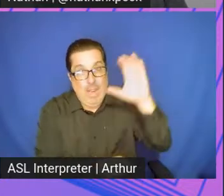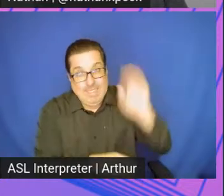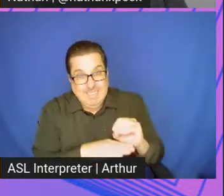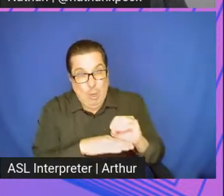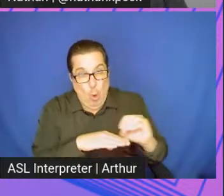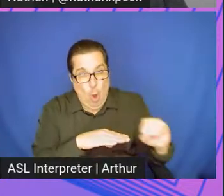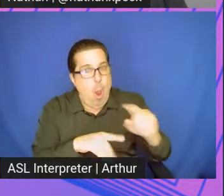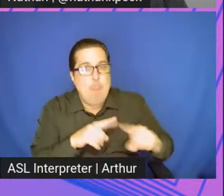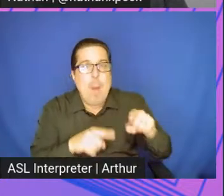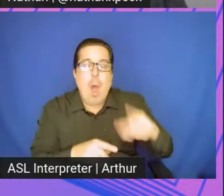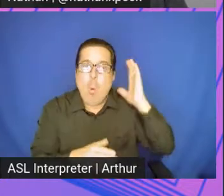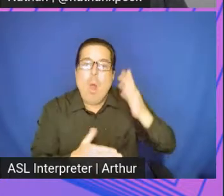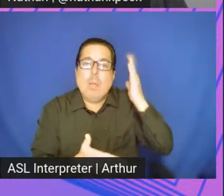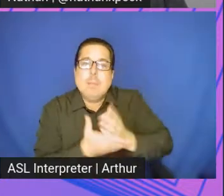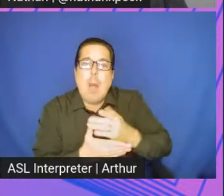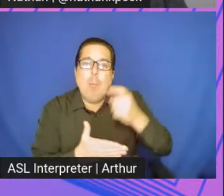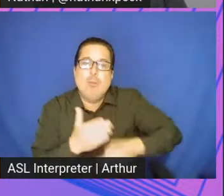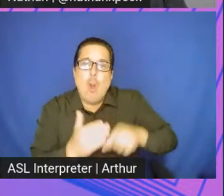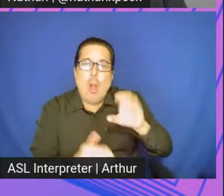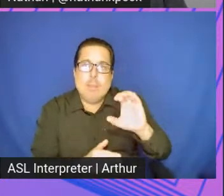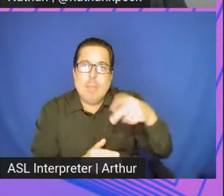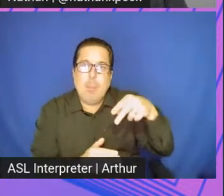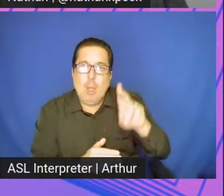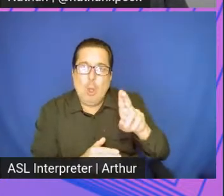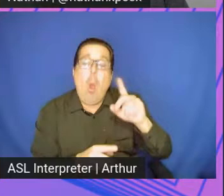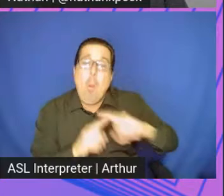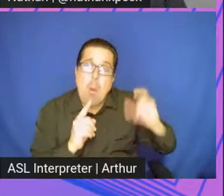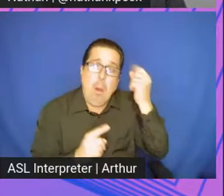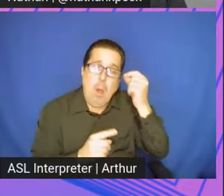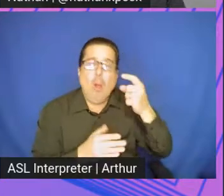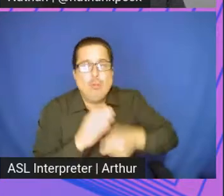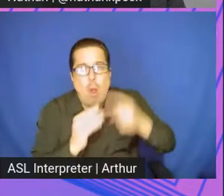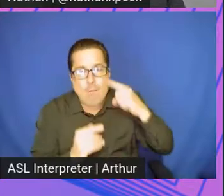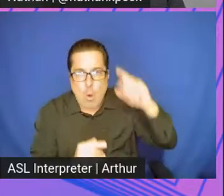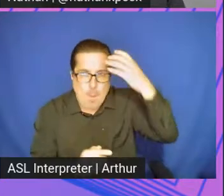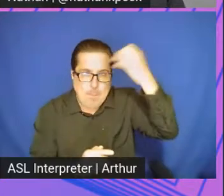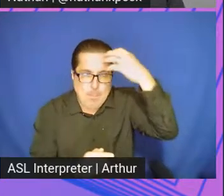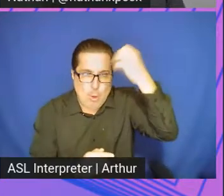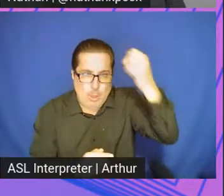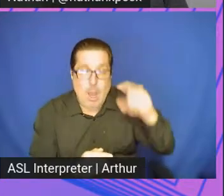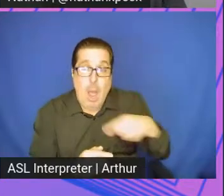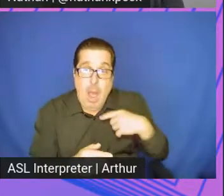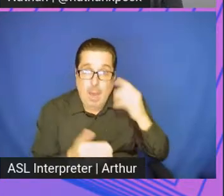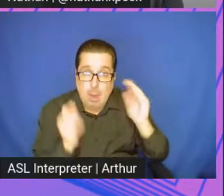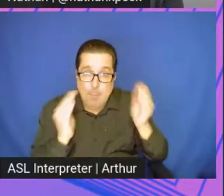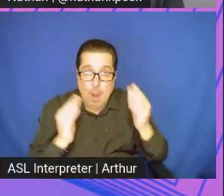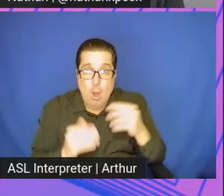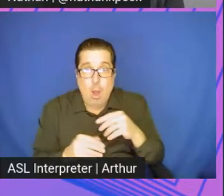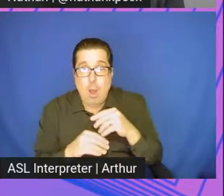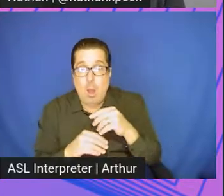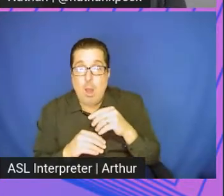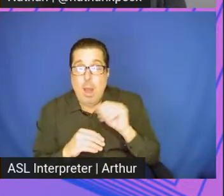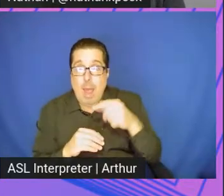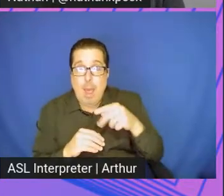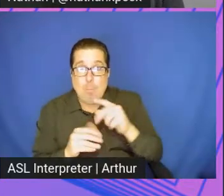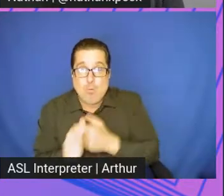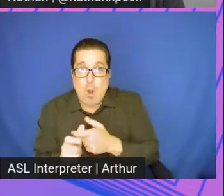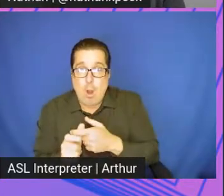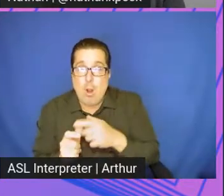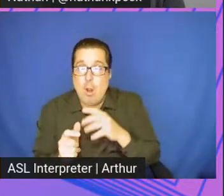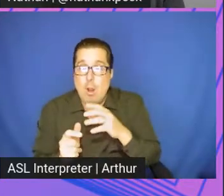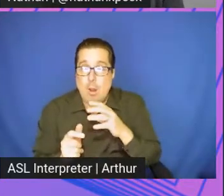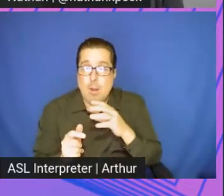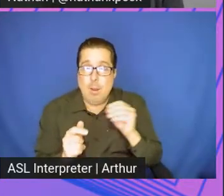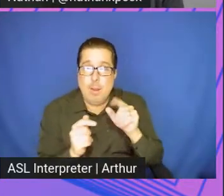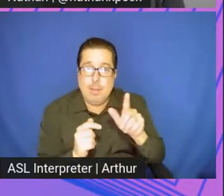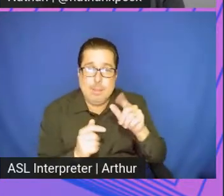the CPU while still charging you for the memory. So when I compare these two options, Lambda and App Runner, I may look at it and say, Lambda is